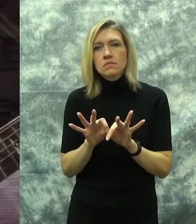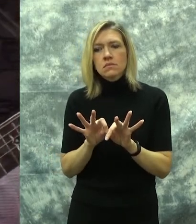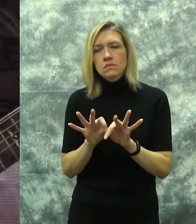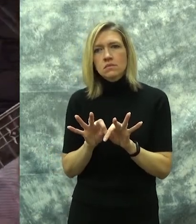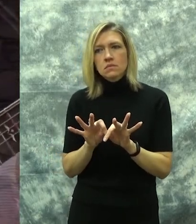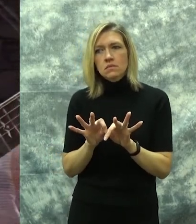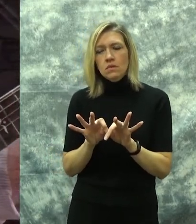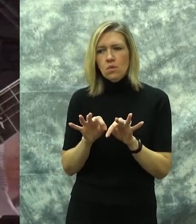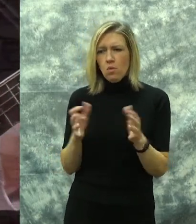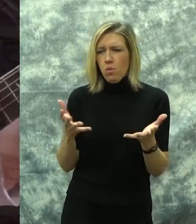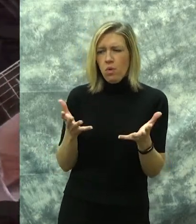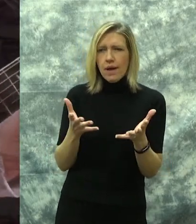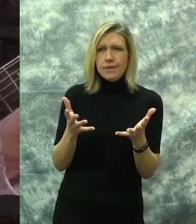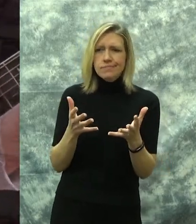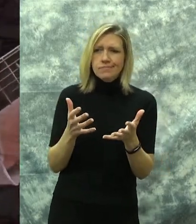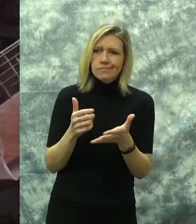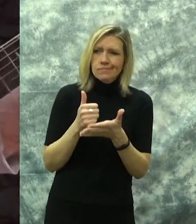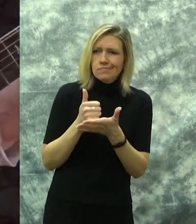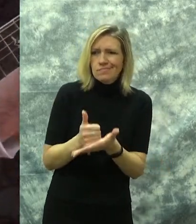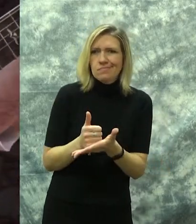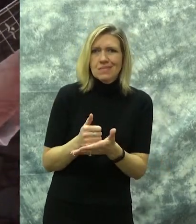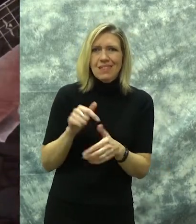this life worthwhile?